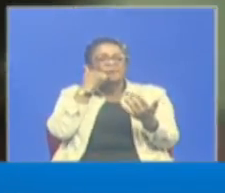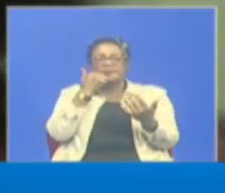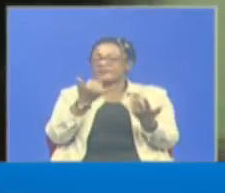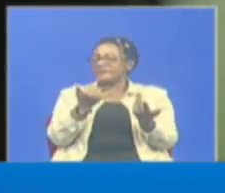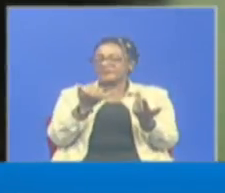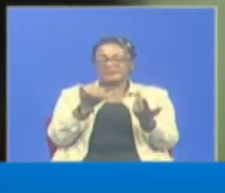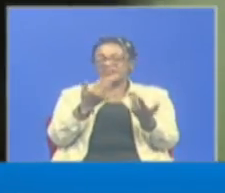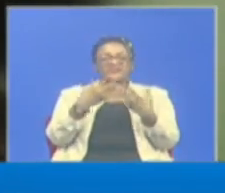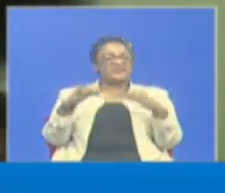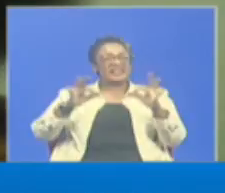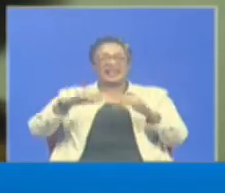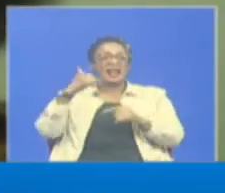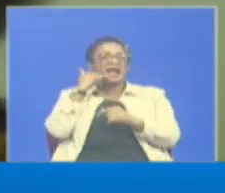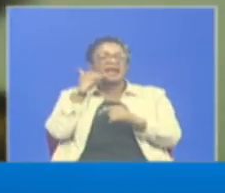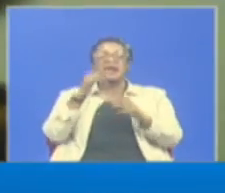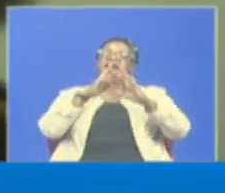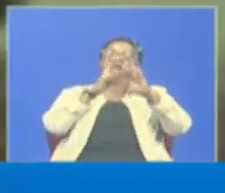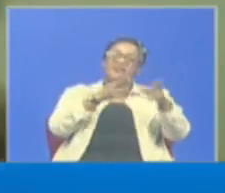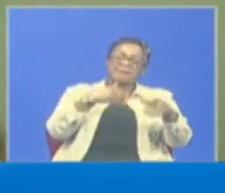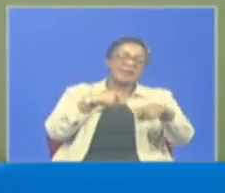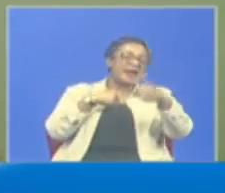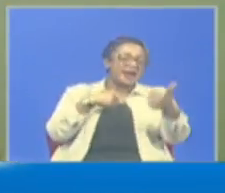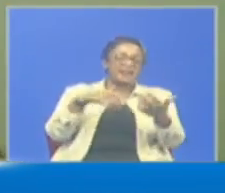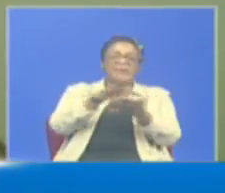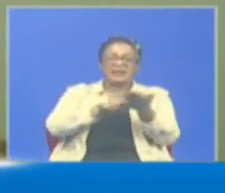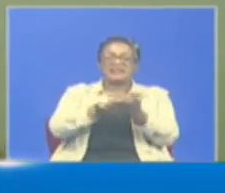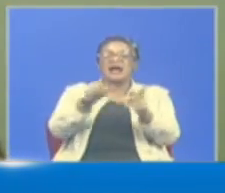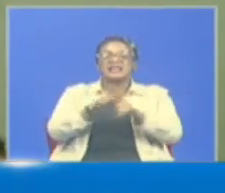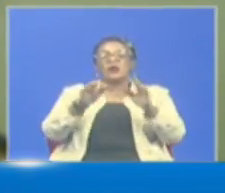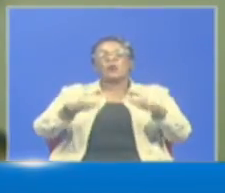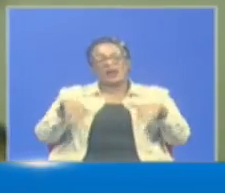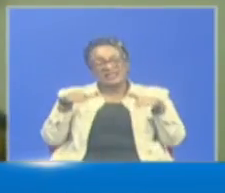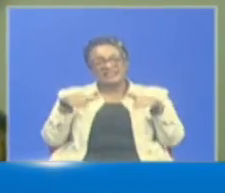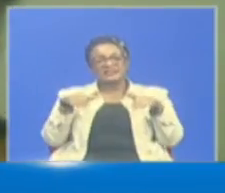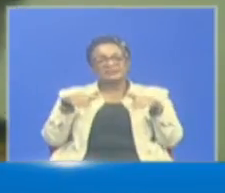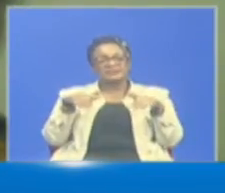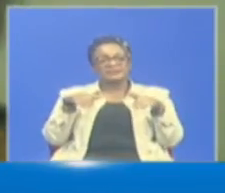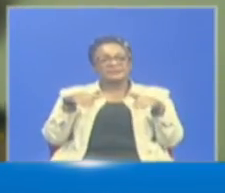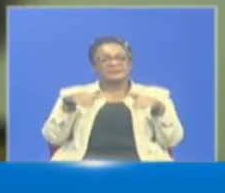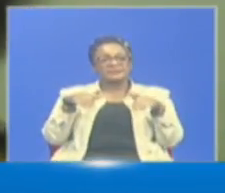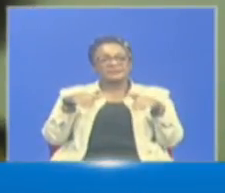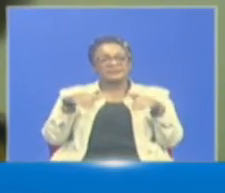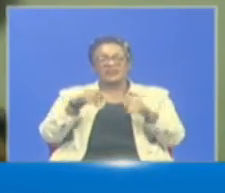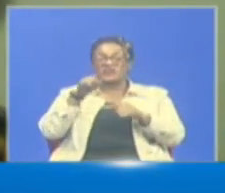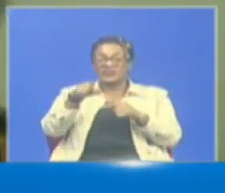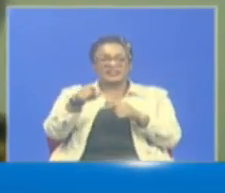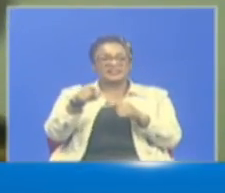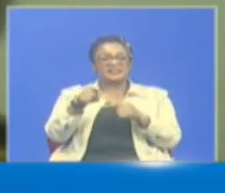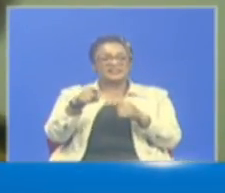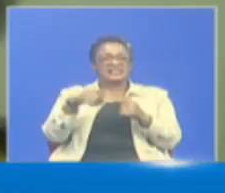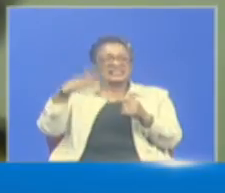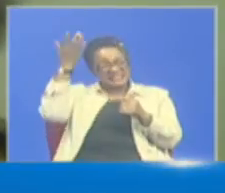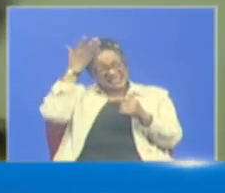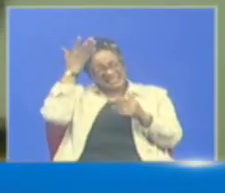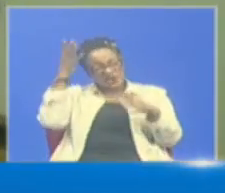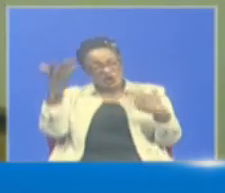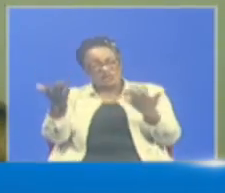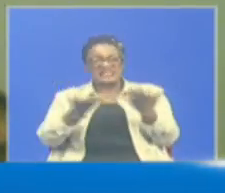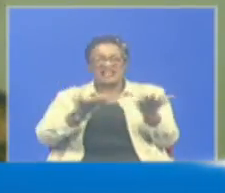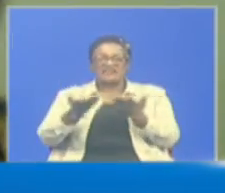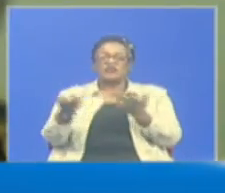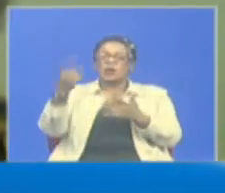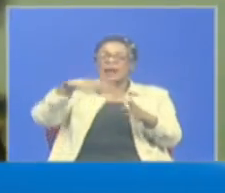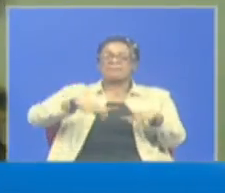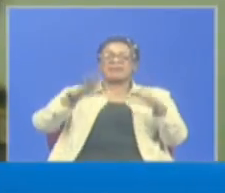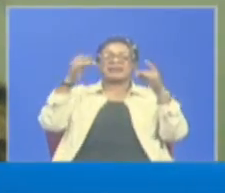again refer me to another place again, and as I wait for this place and as I wait for this taxi or for this service to come and collect me, I'm